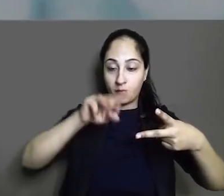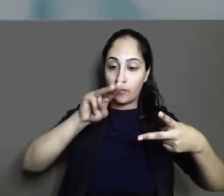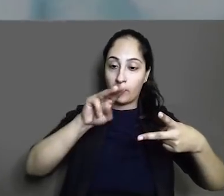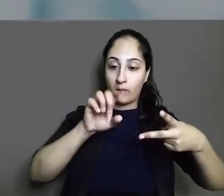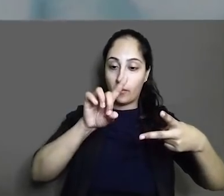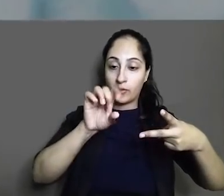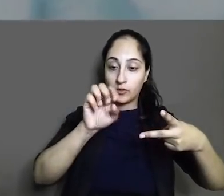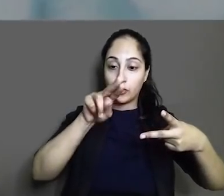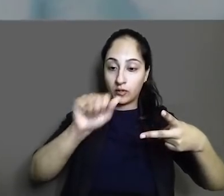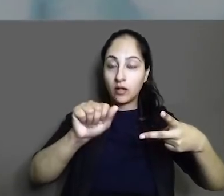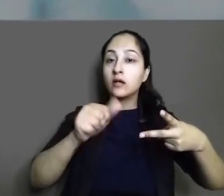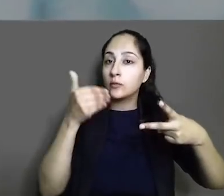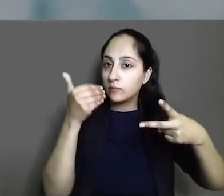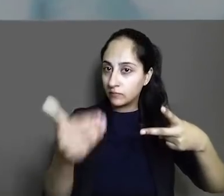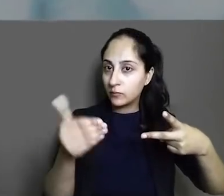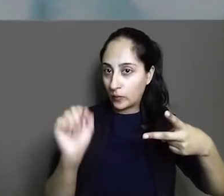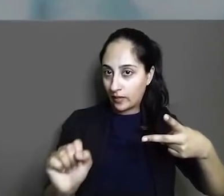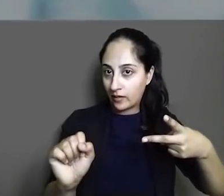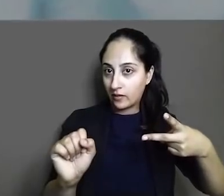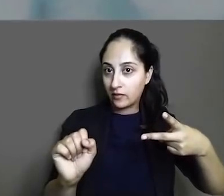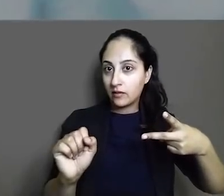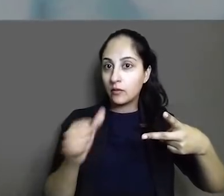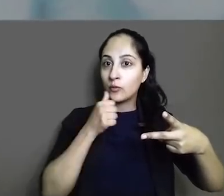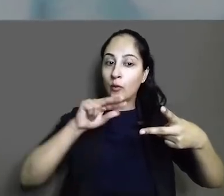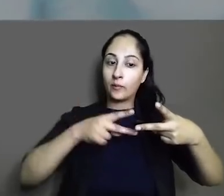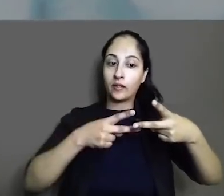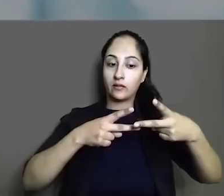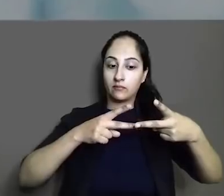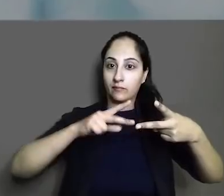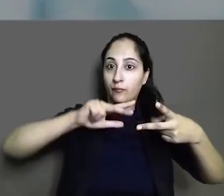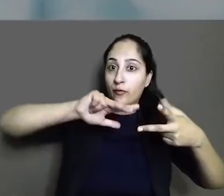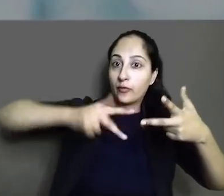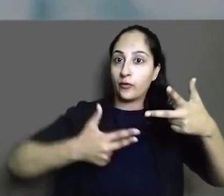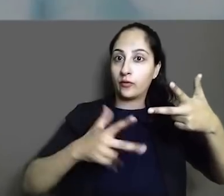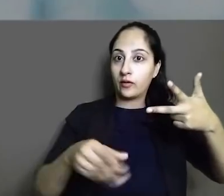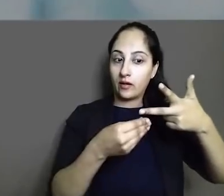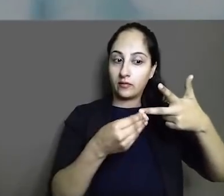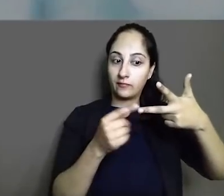Ali. Do vaccines contain pork ingredients, and should we be